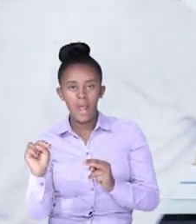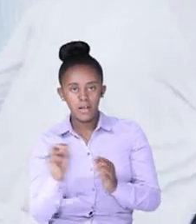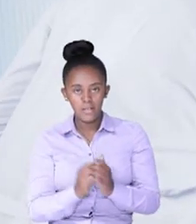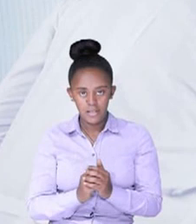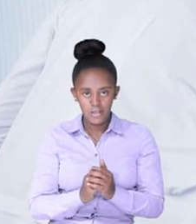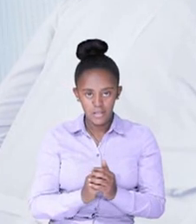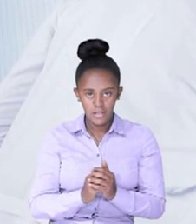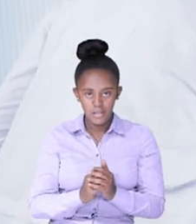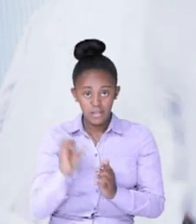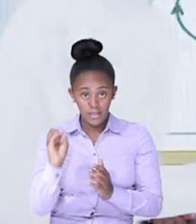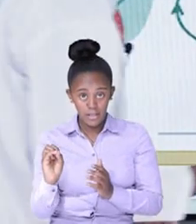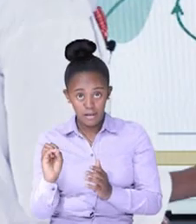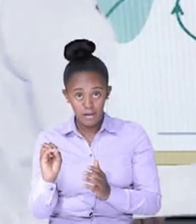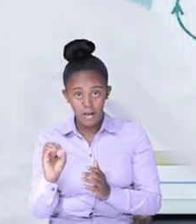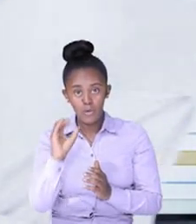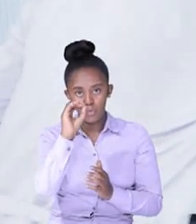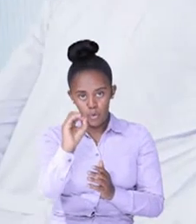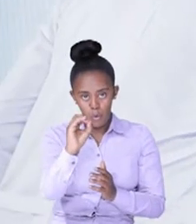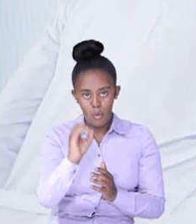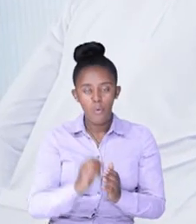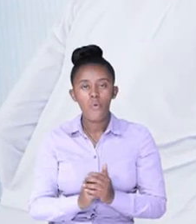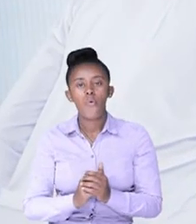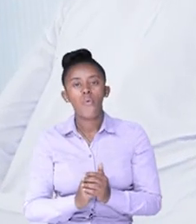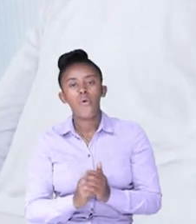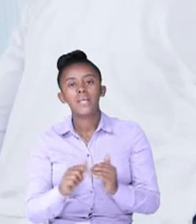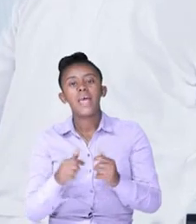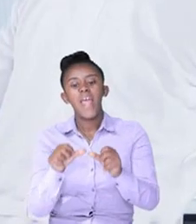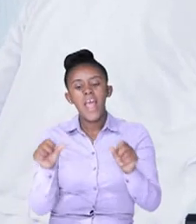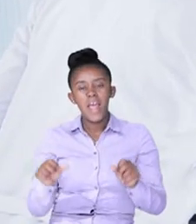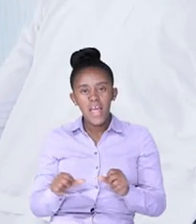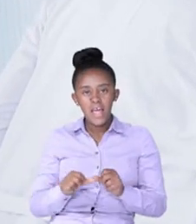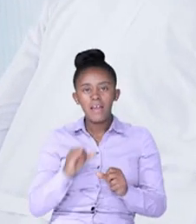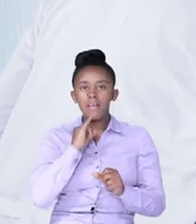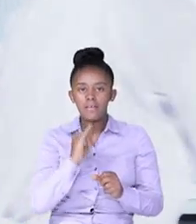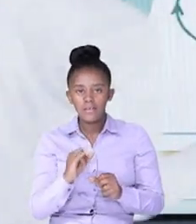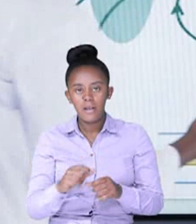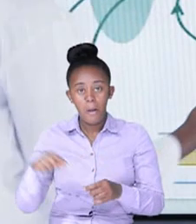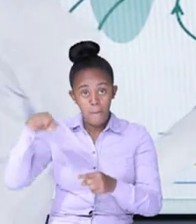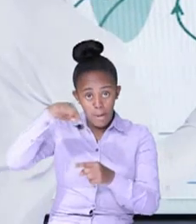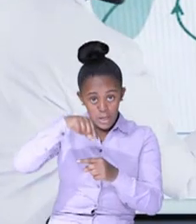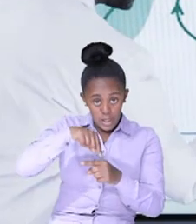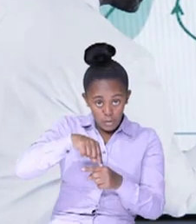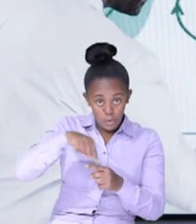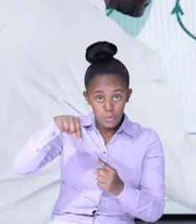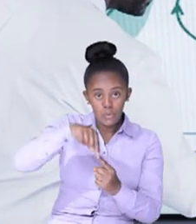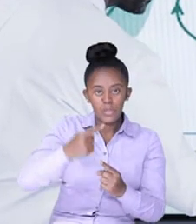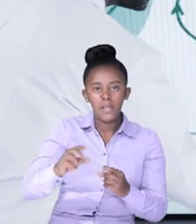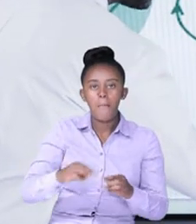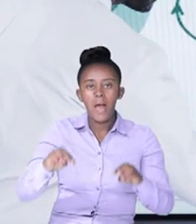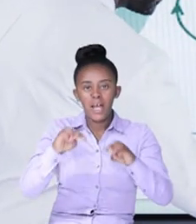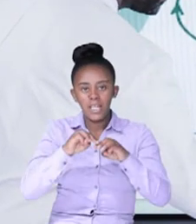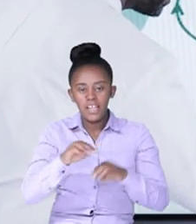taken as what? 0, even though the area is perpendicular to what? To the magnetic field.